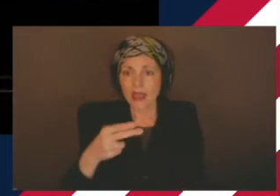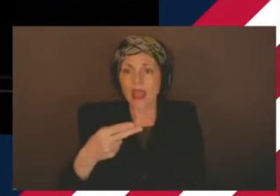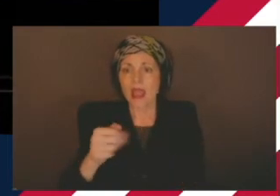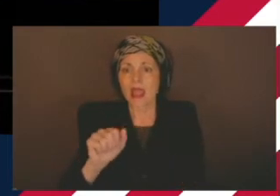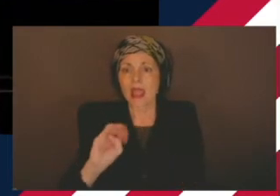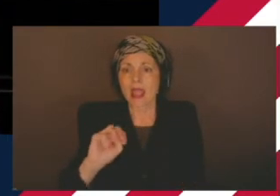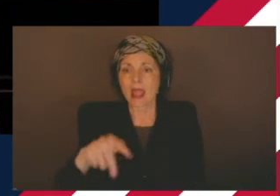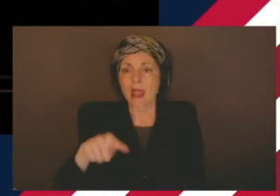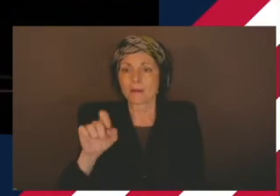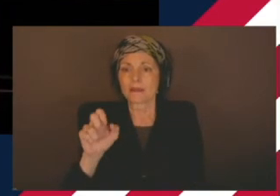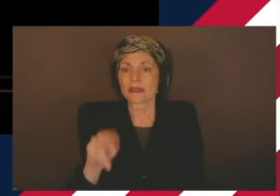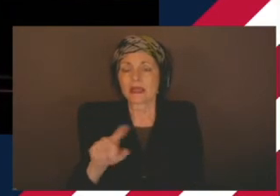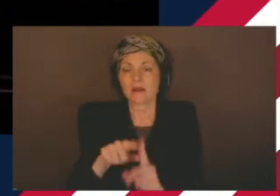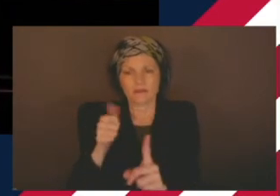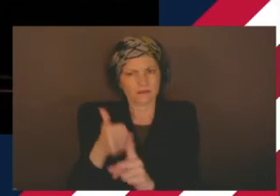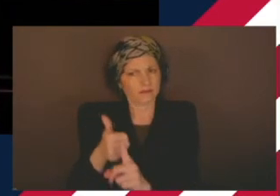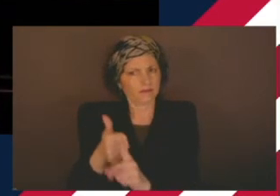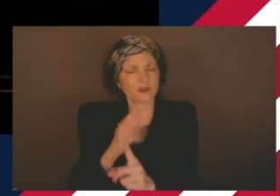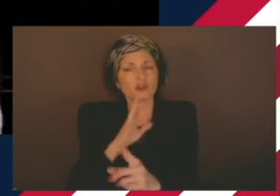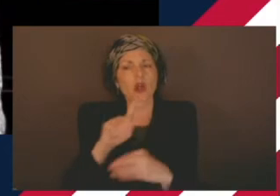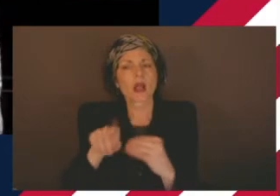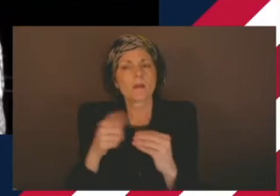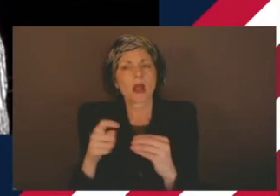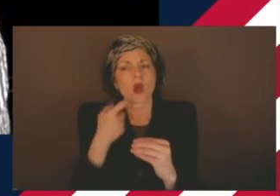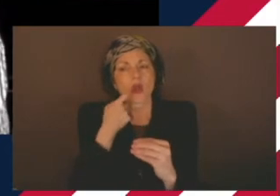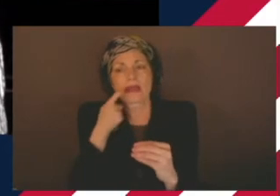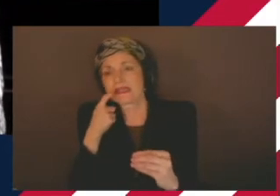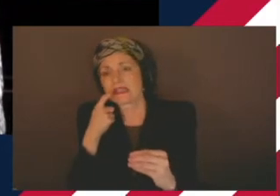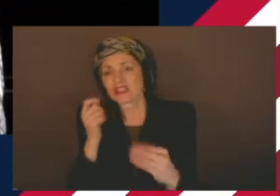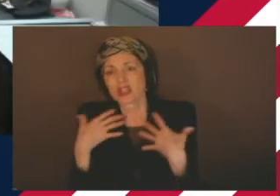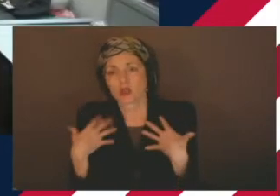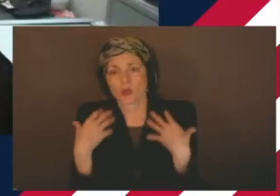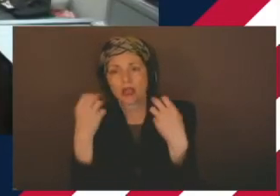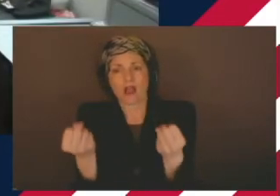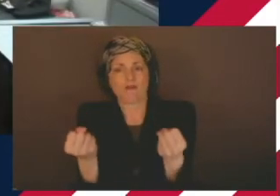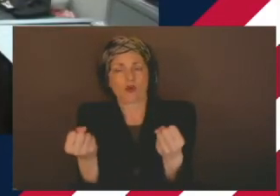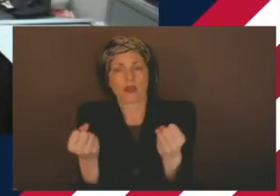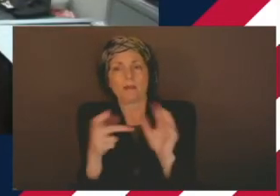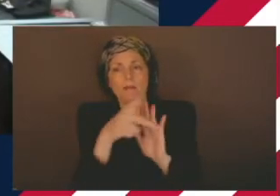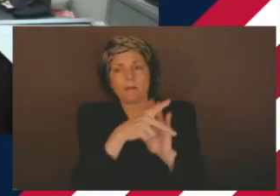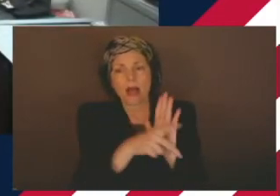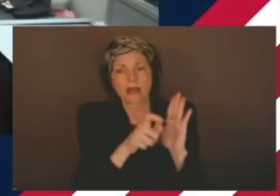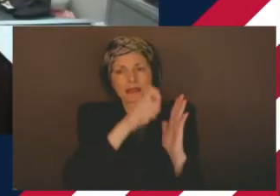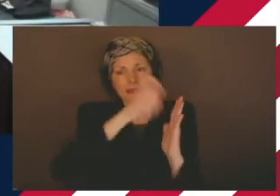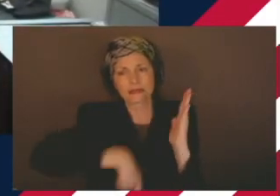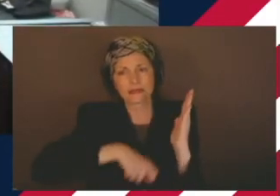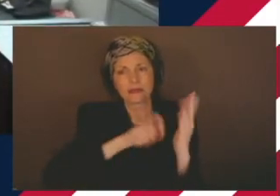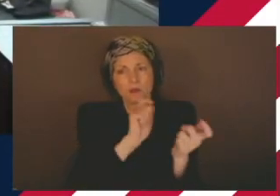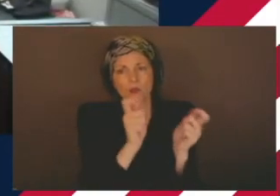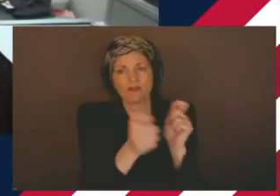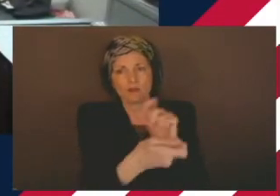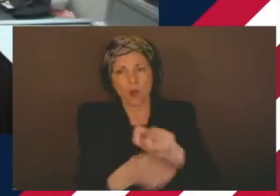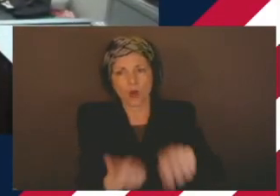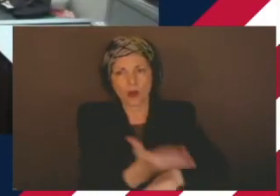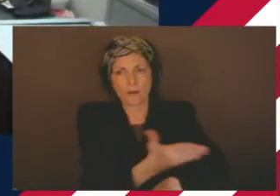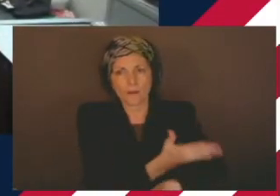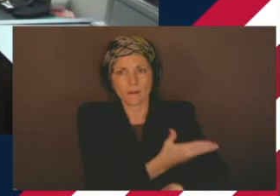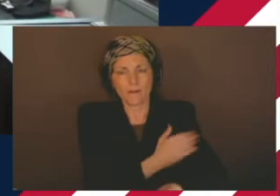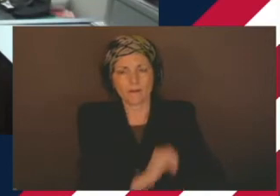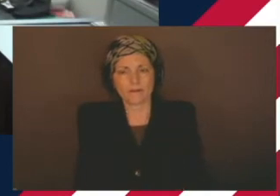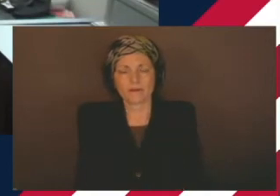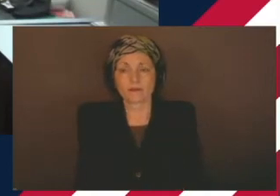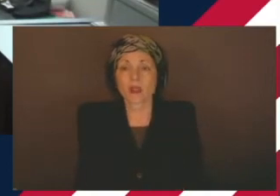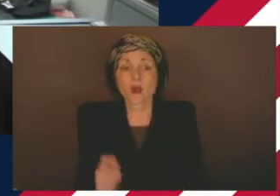recovery policy reform. Thank you for joining us, Mr. Hampton. Thank you, Madam Chair, and thank you to the members of the committee